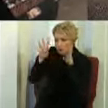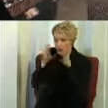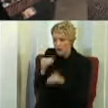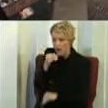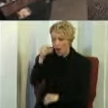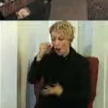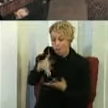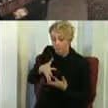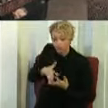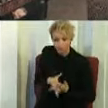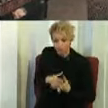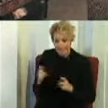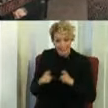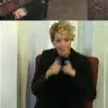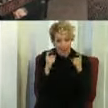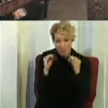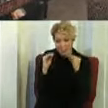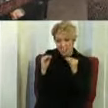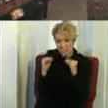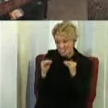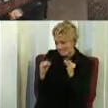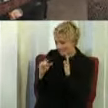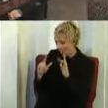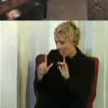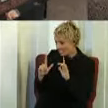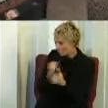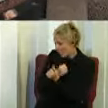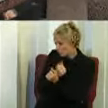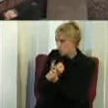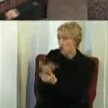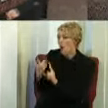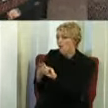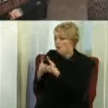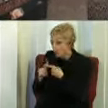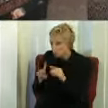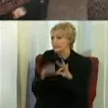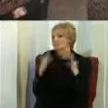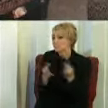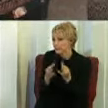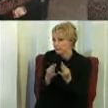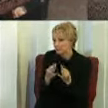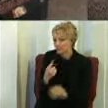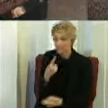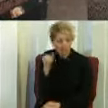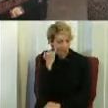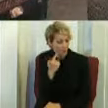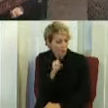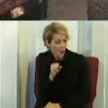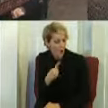celebrates and teaches this love to your family and friends? So would you please say, I do.